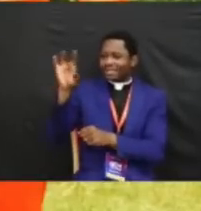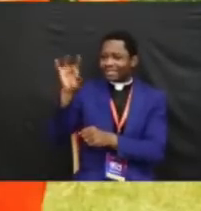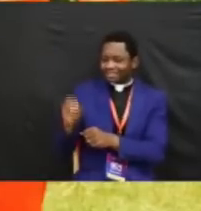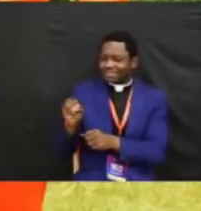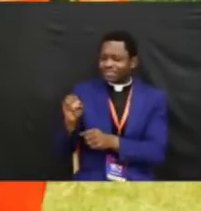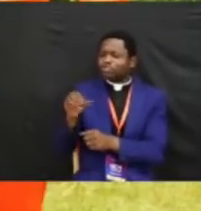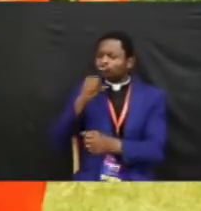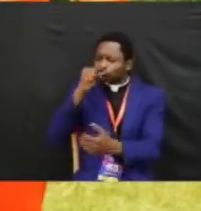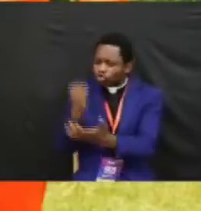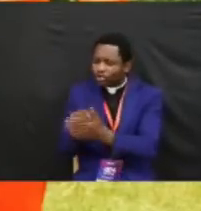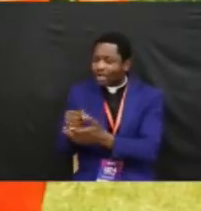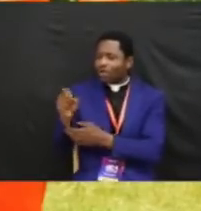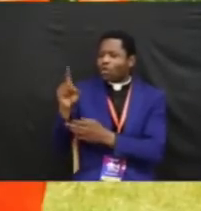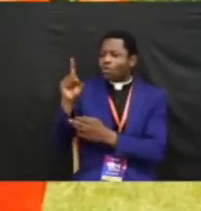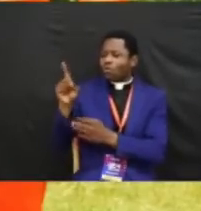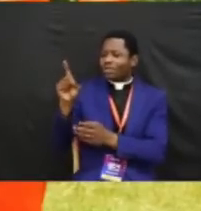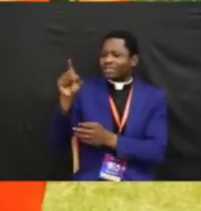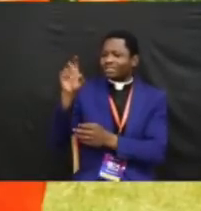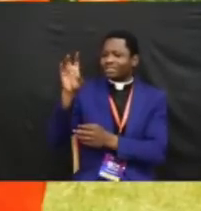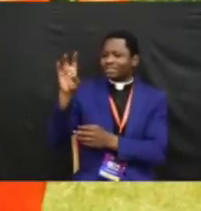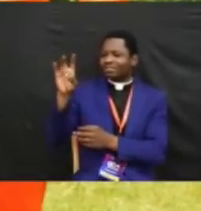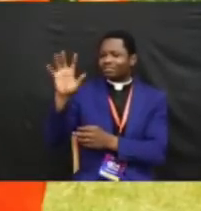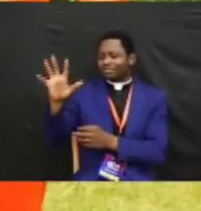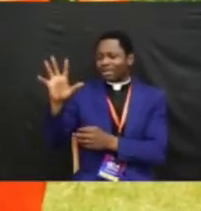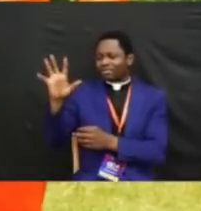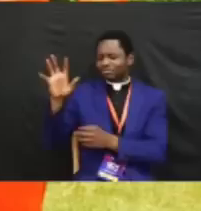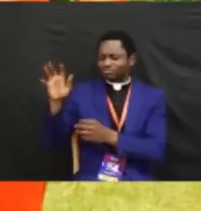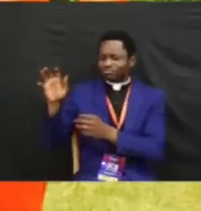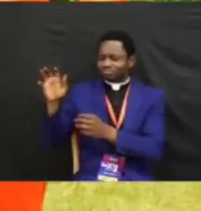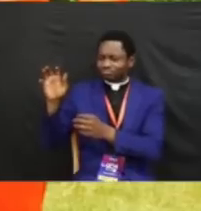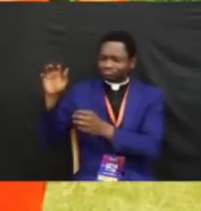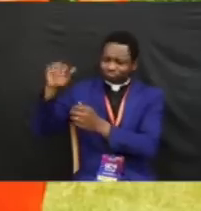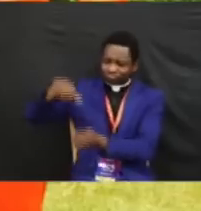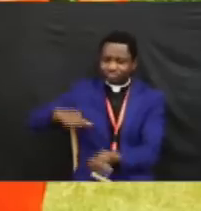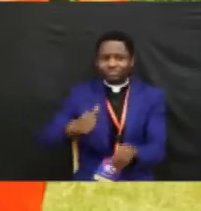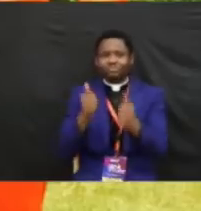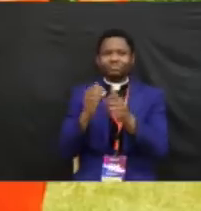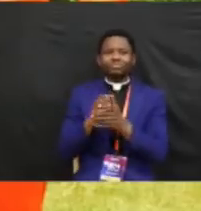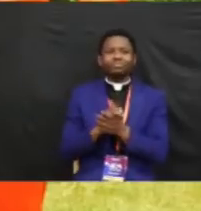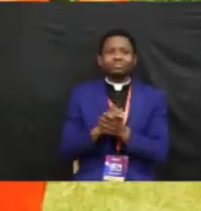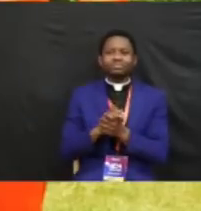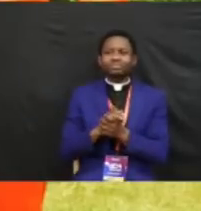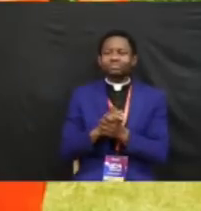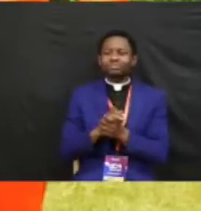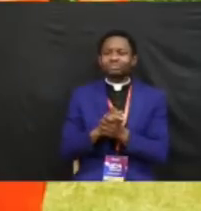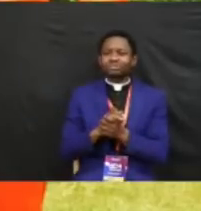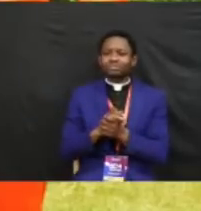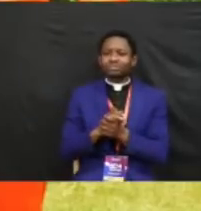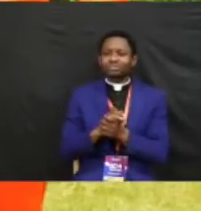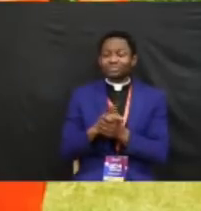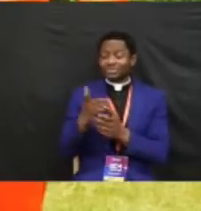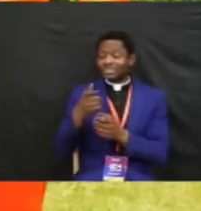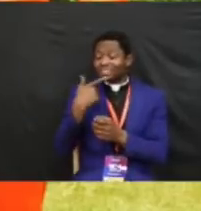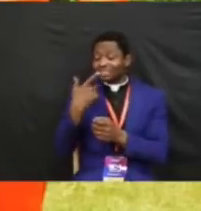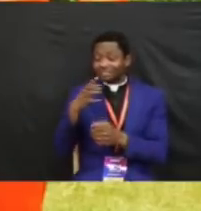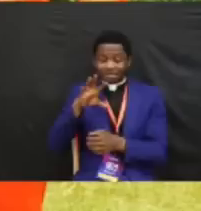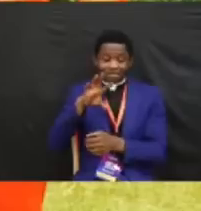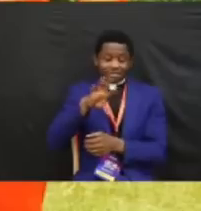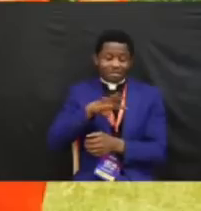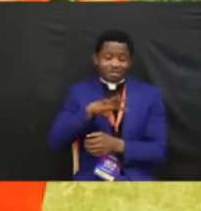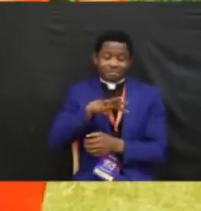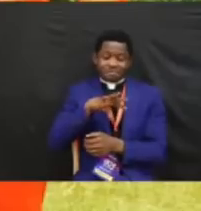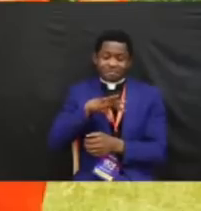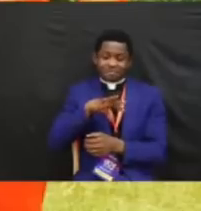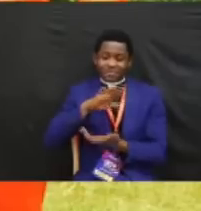175 were discipled and baptized. I'm informed that he was a just a jag the best so winner in the